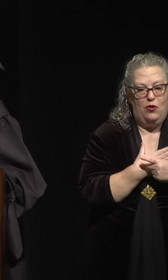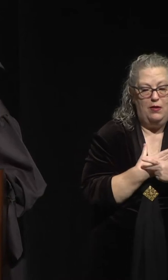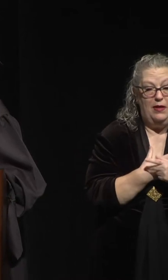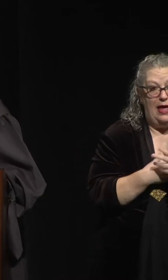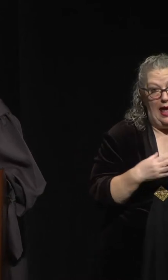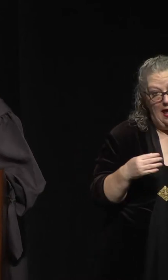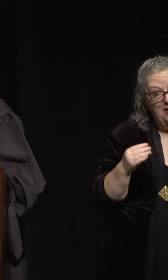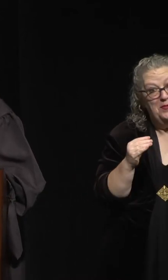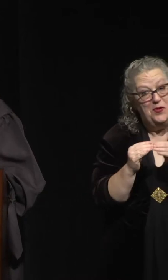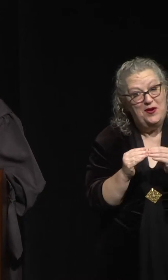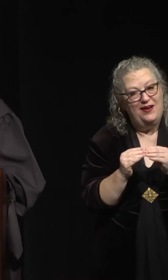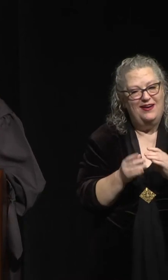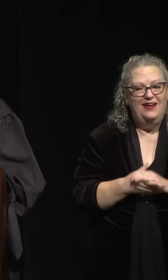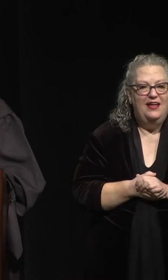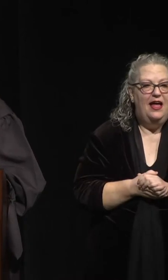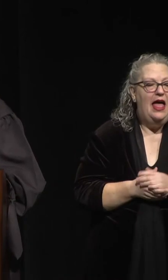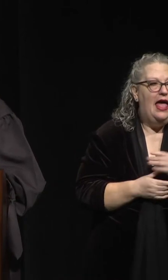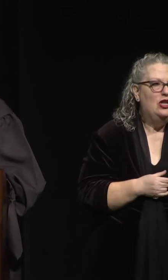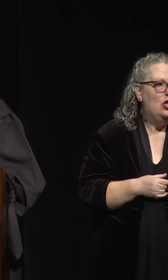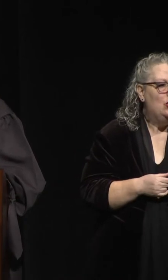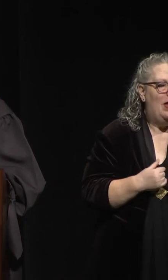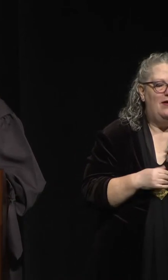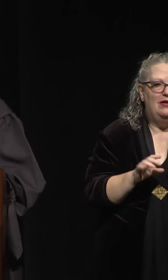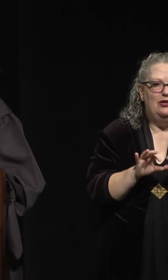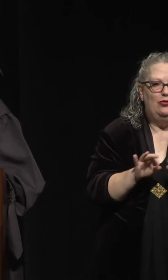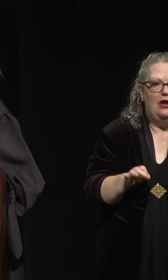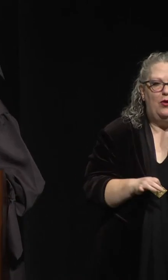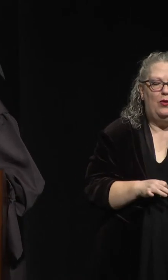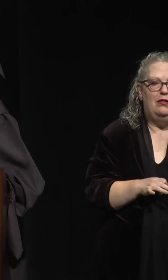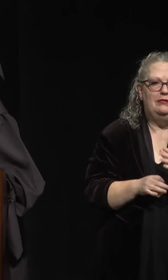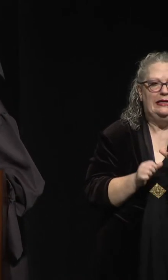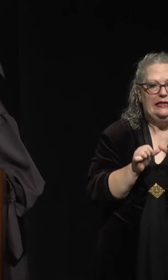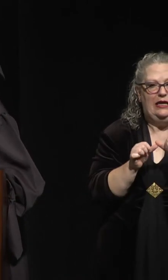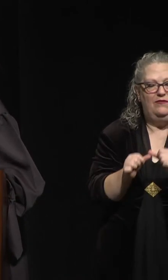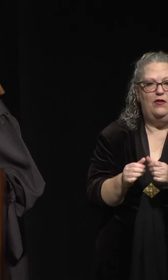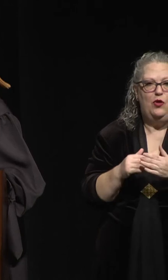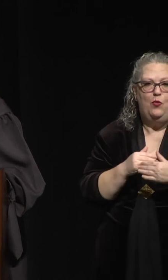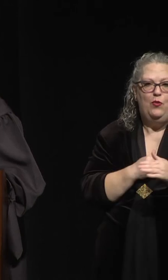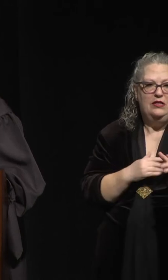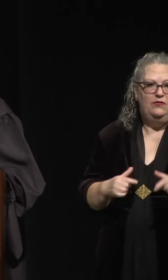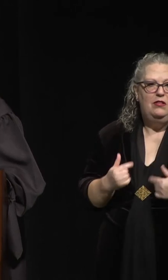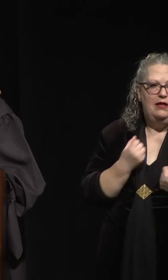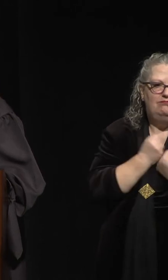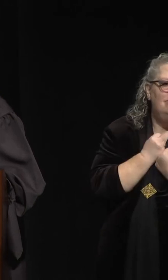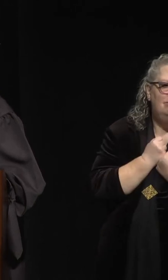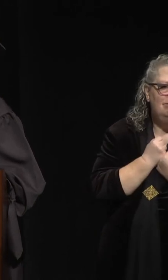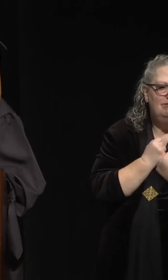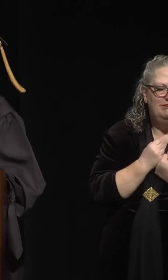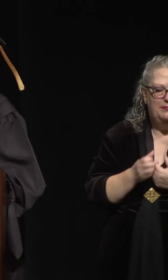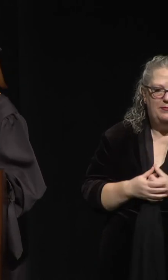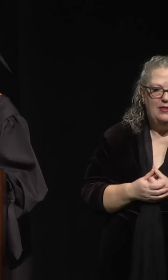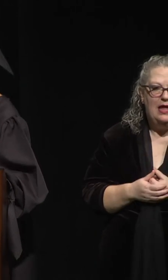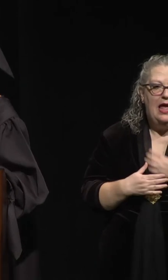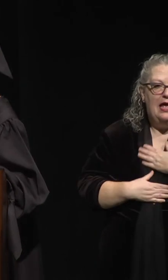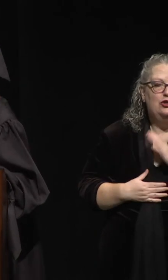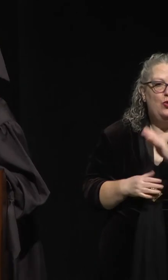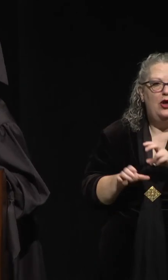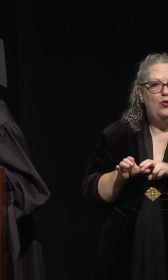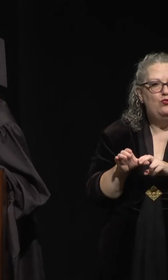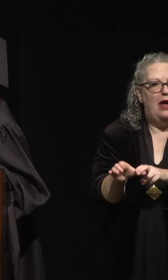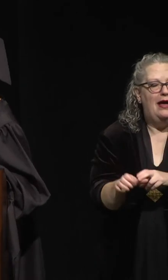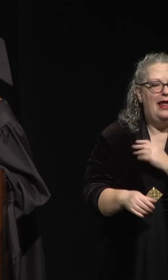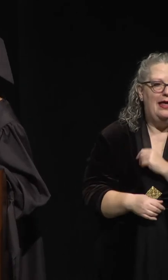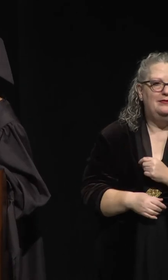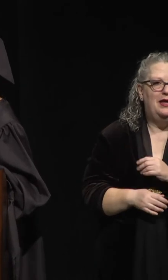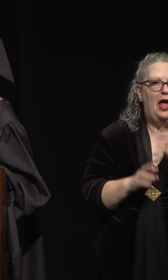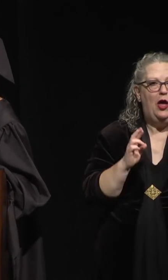and more, and you have a degree that will carry you through the rest of your life. Enjoy the ride, and I